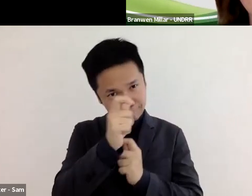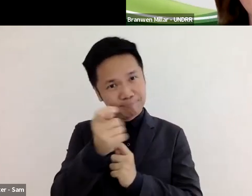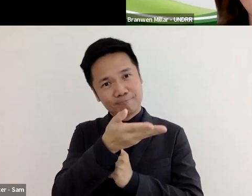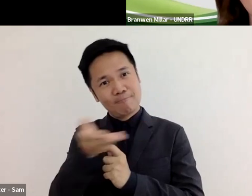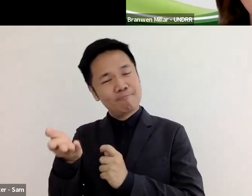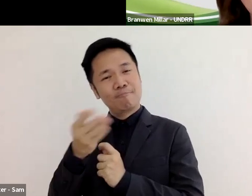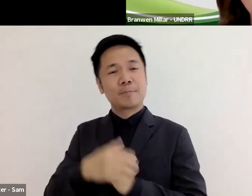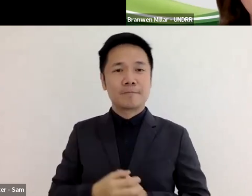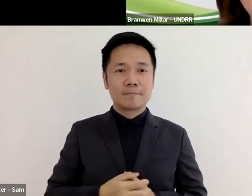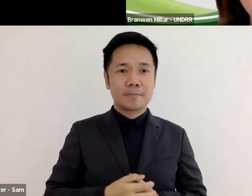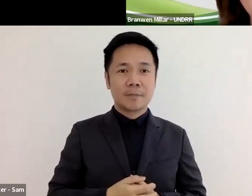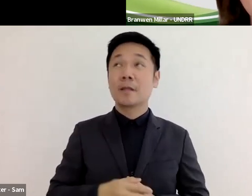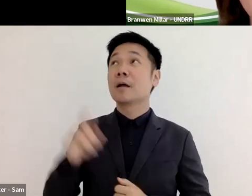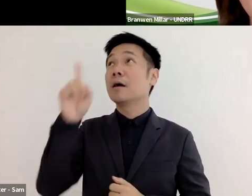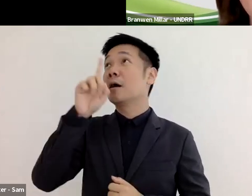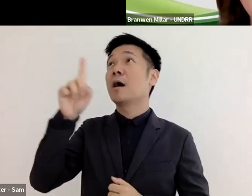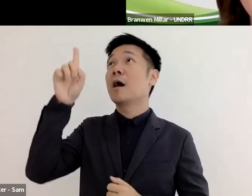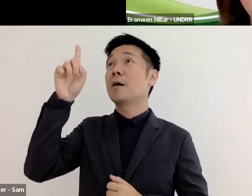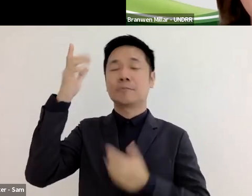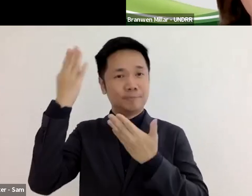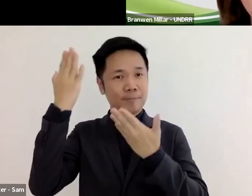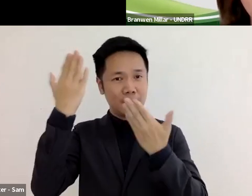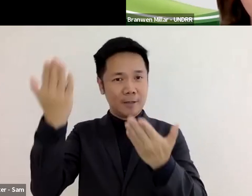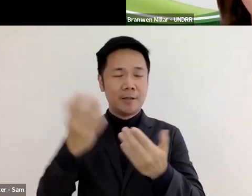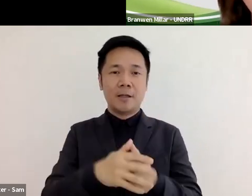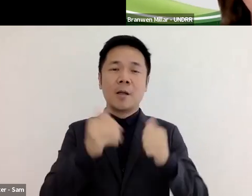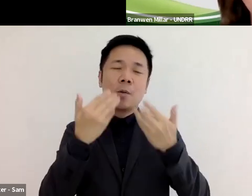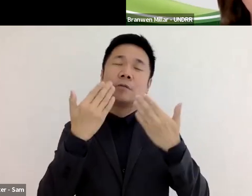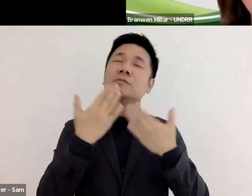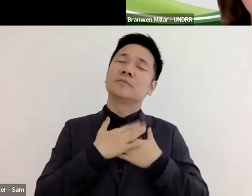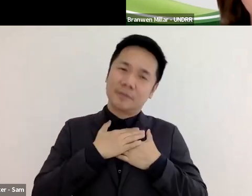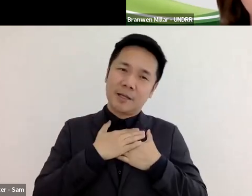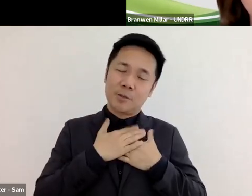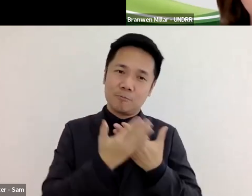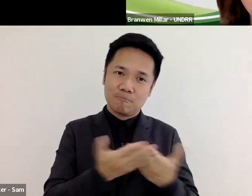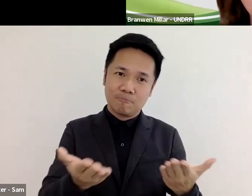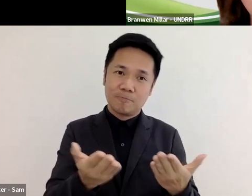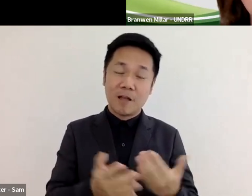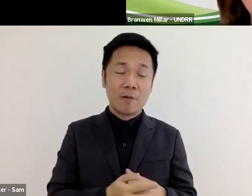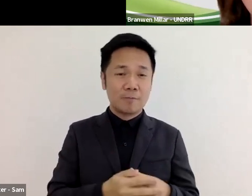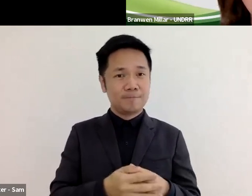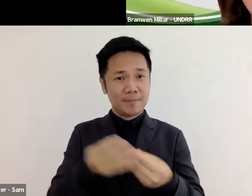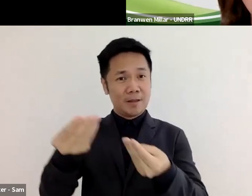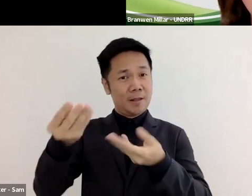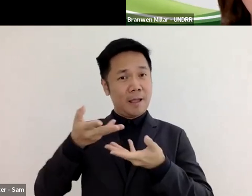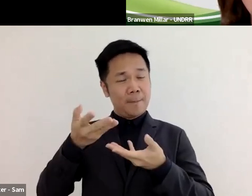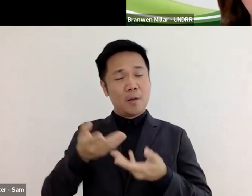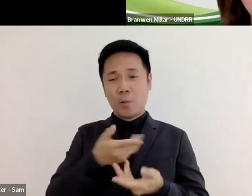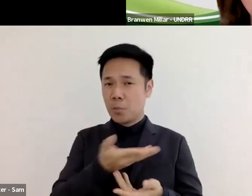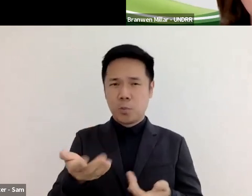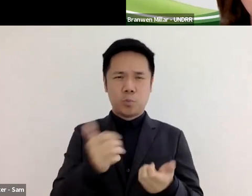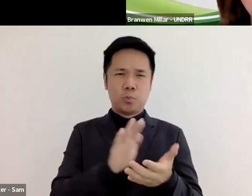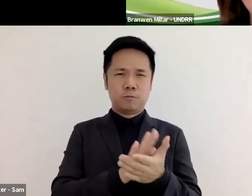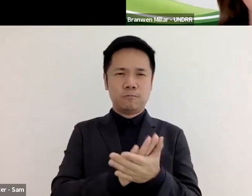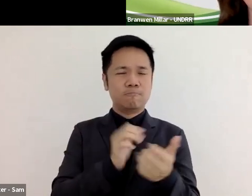representatives. In the name of God, at the outset, I would like to express my deep gratitude to the Secretariat for its able leadership and